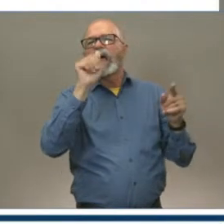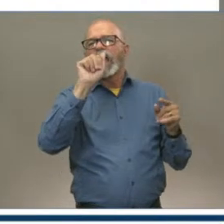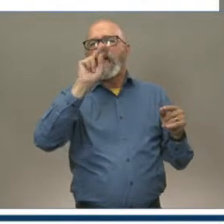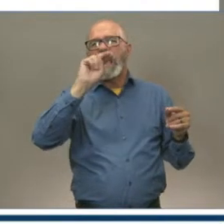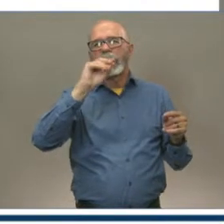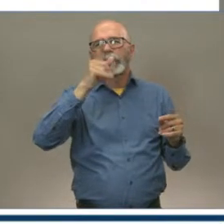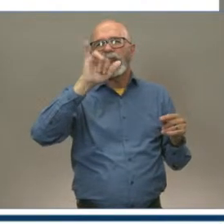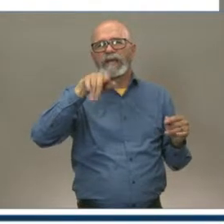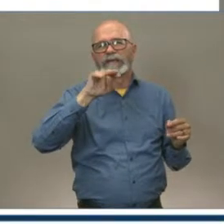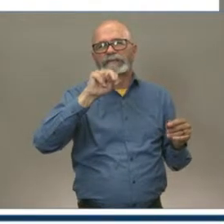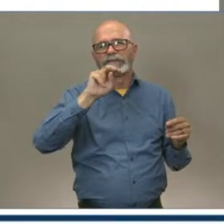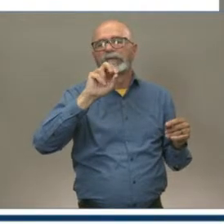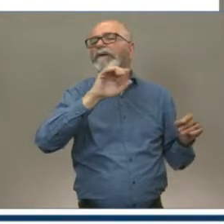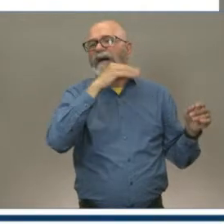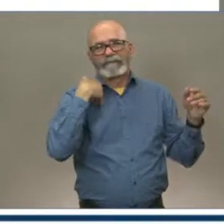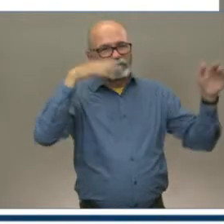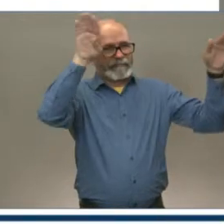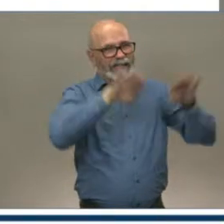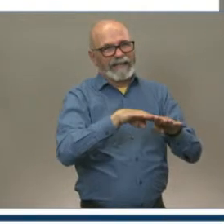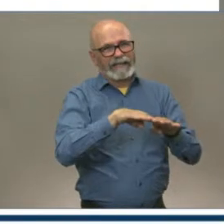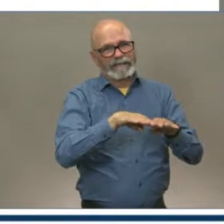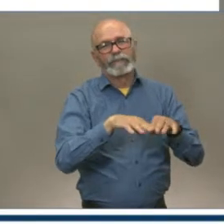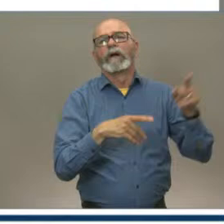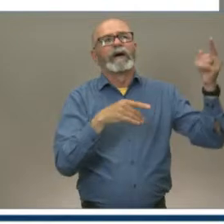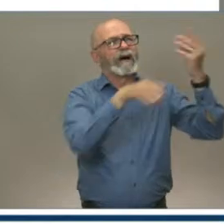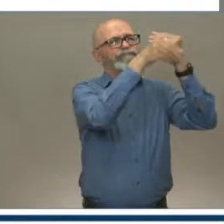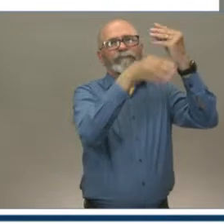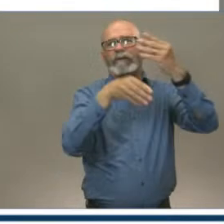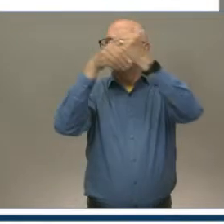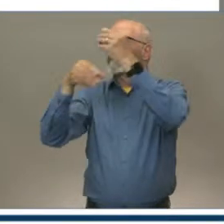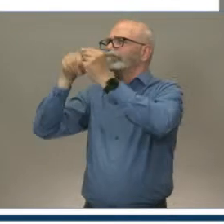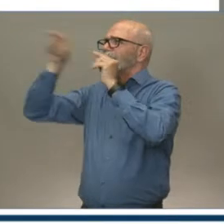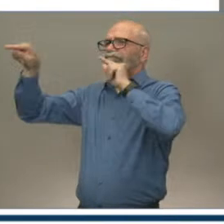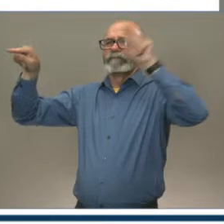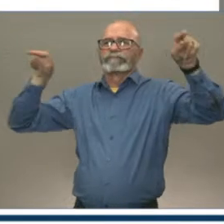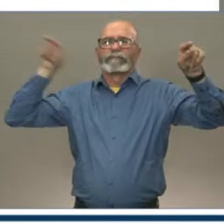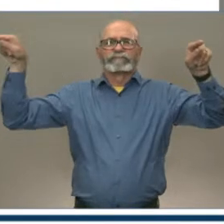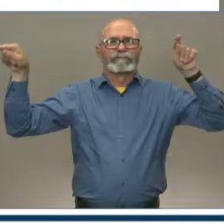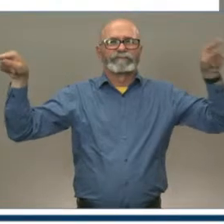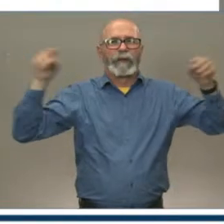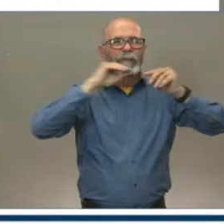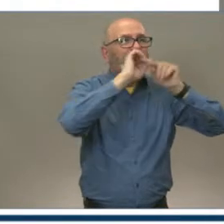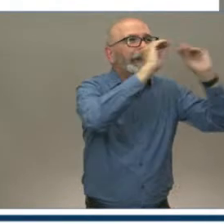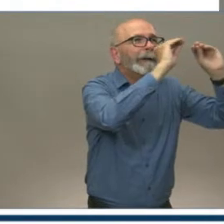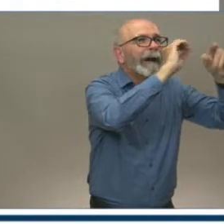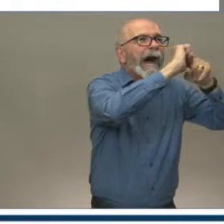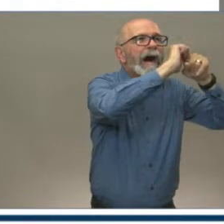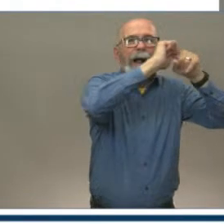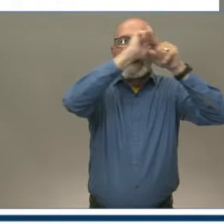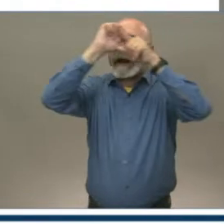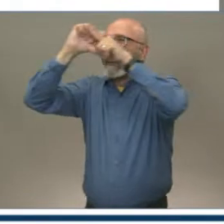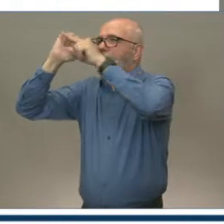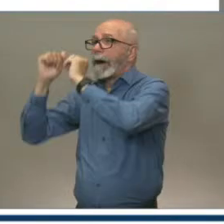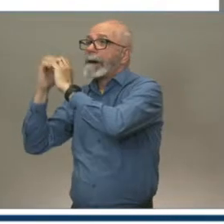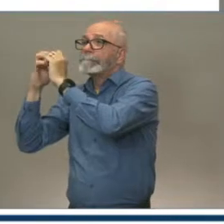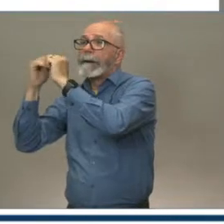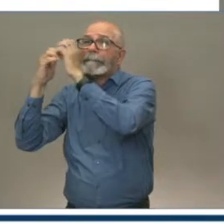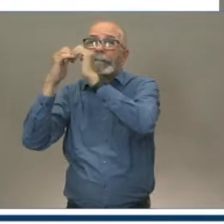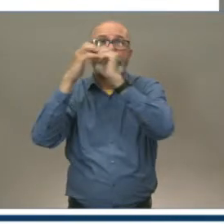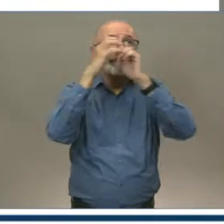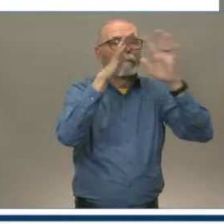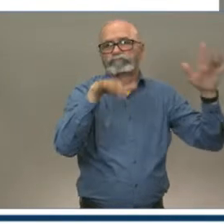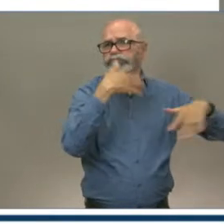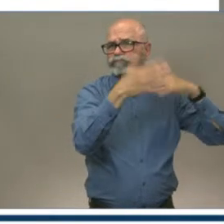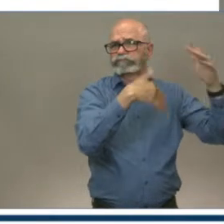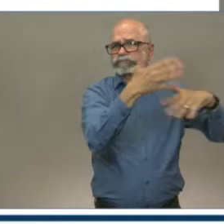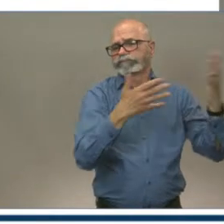building capacity in a number of ways. The volunteer-driven rapid testing is just one component. And I do have to, again,